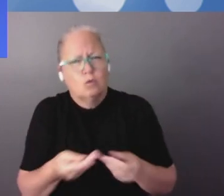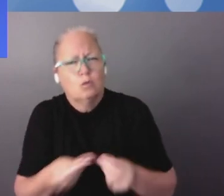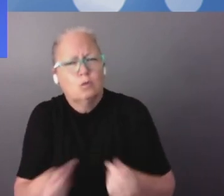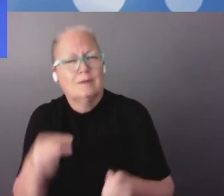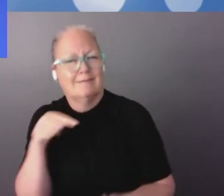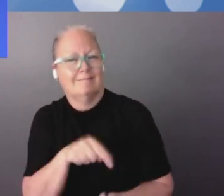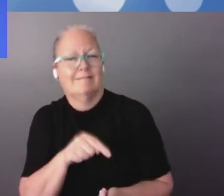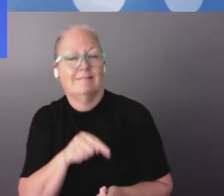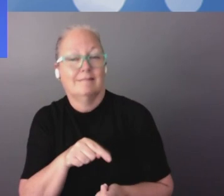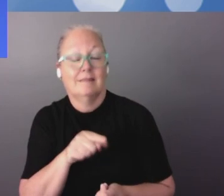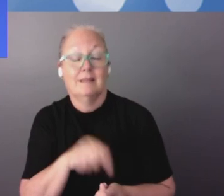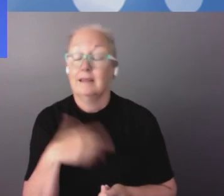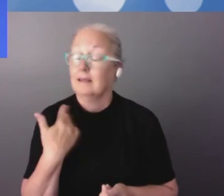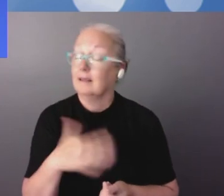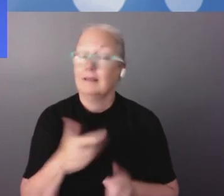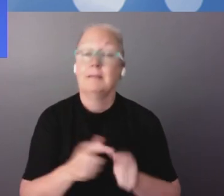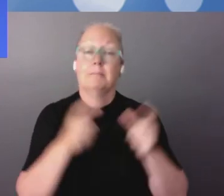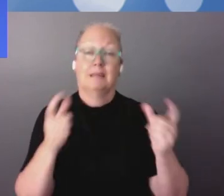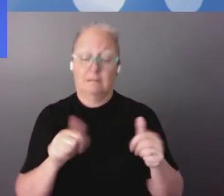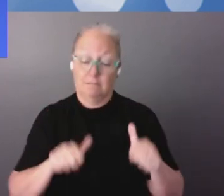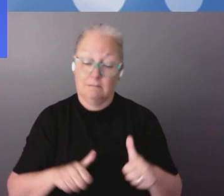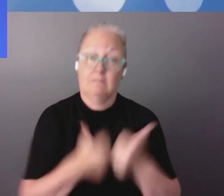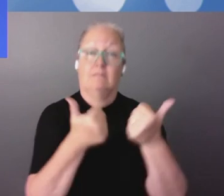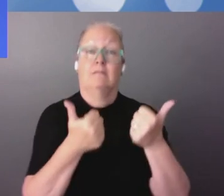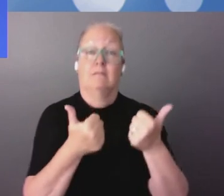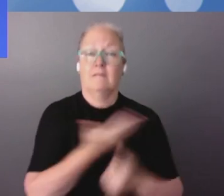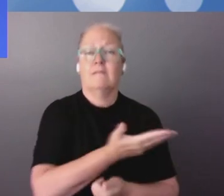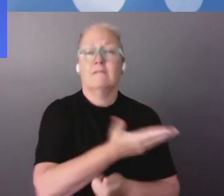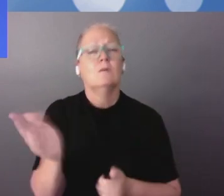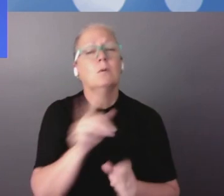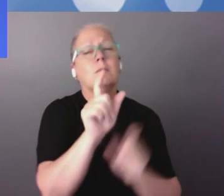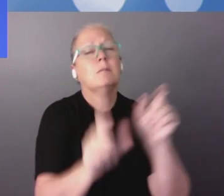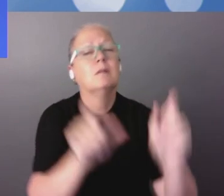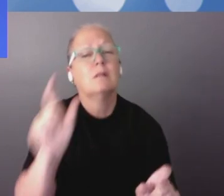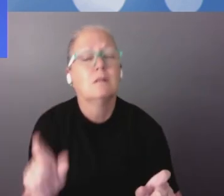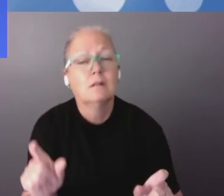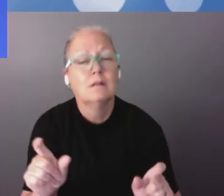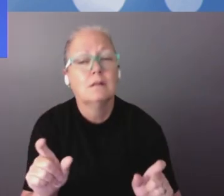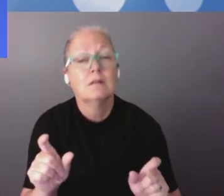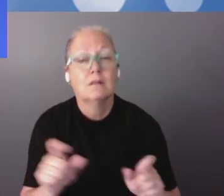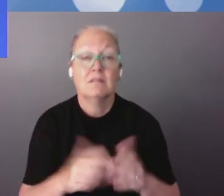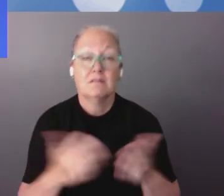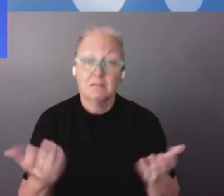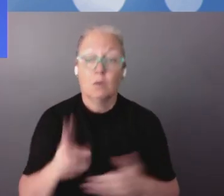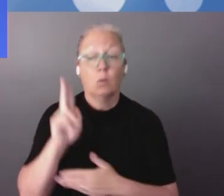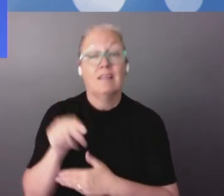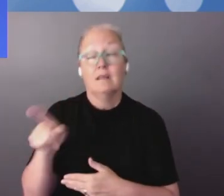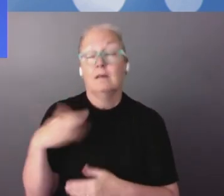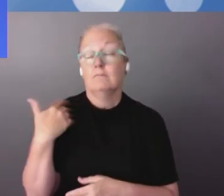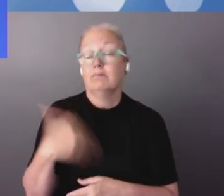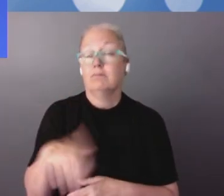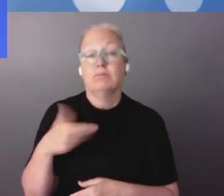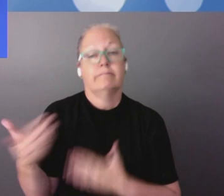challenges faced by humanity. It is one of the greatest challenges faced by the UN.